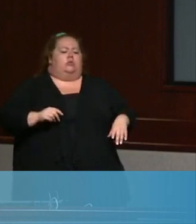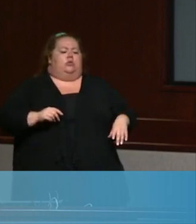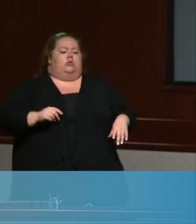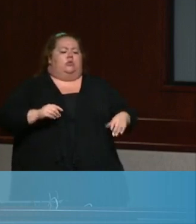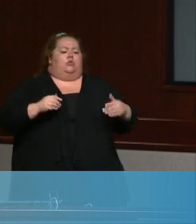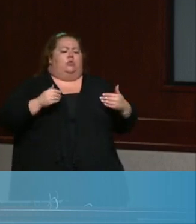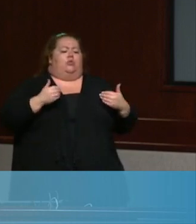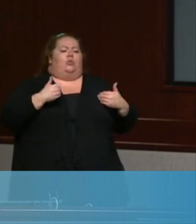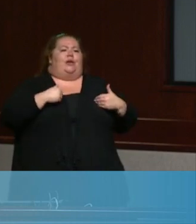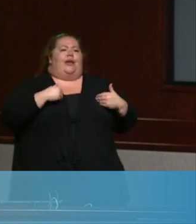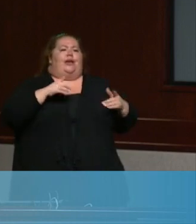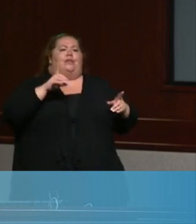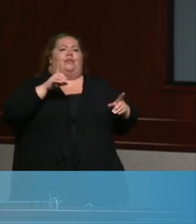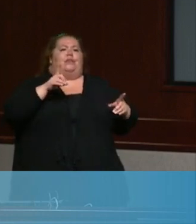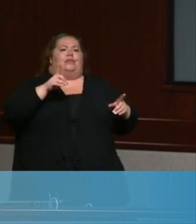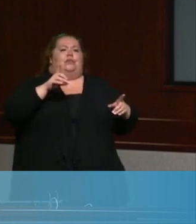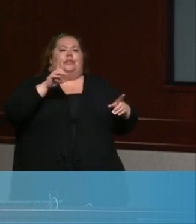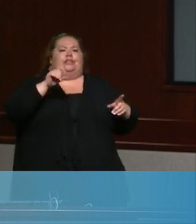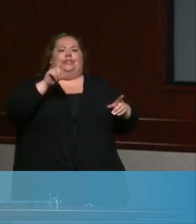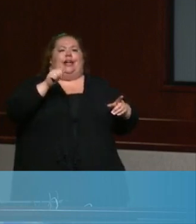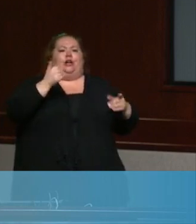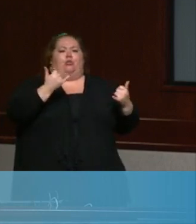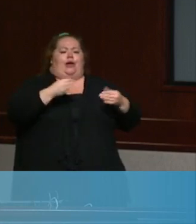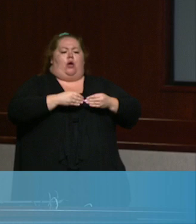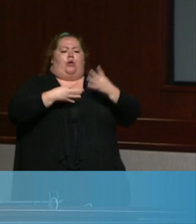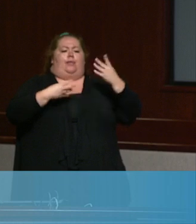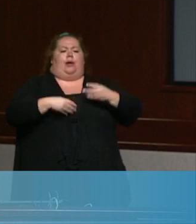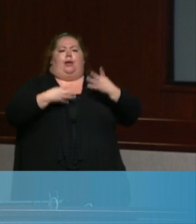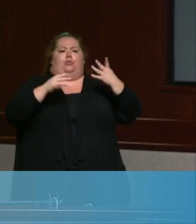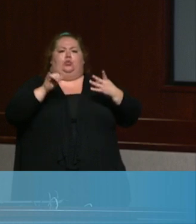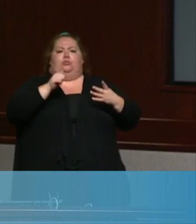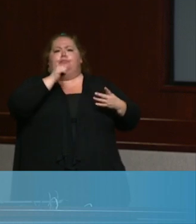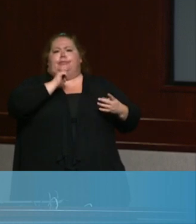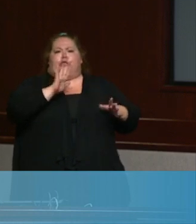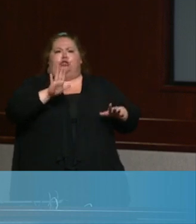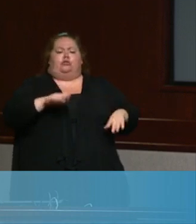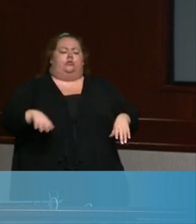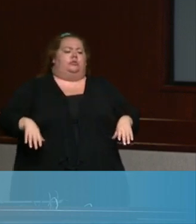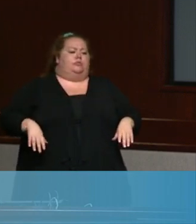data really quickly, so just be patient with us. Sure.